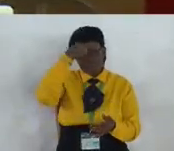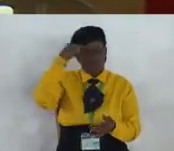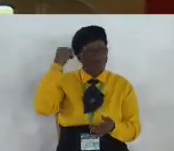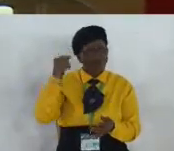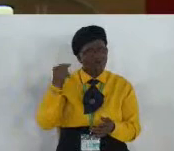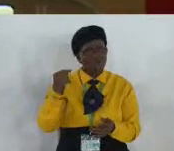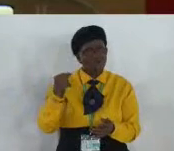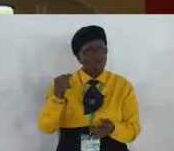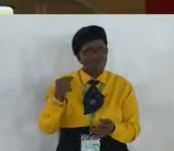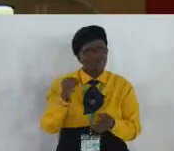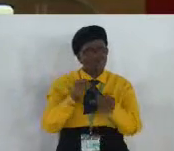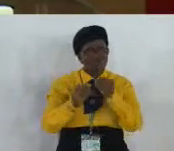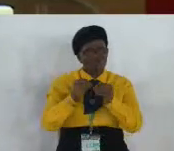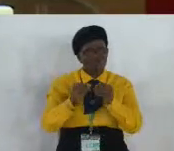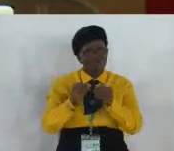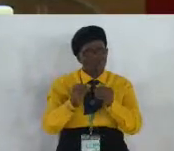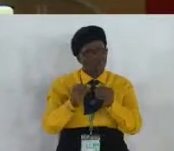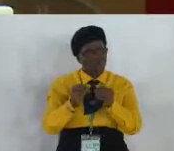because,